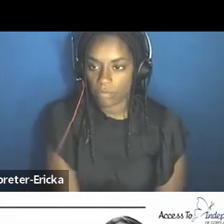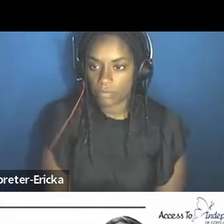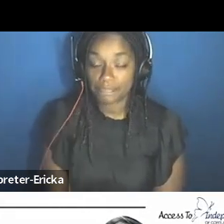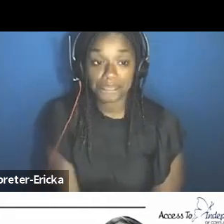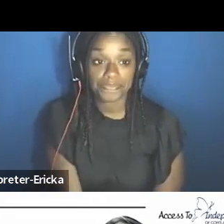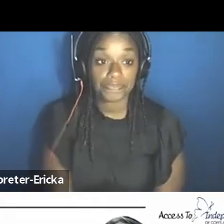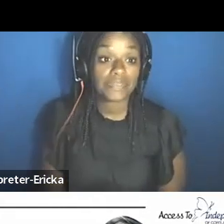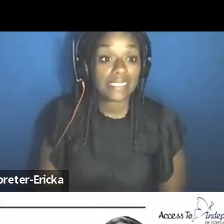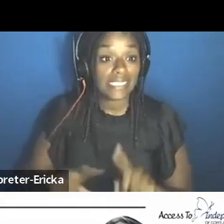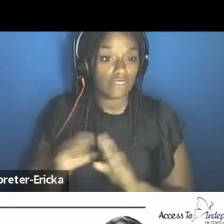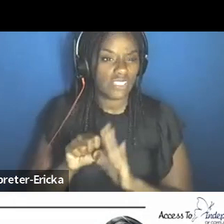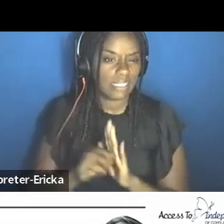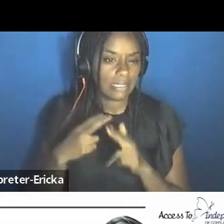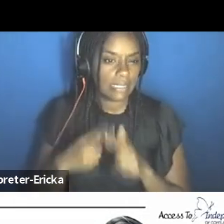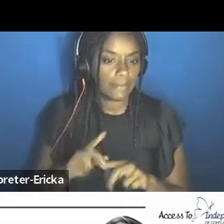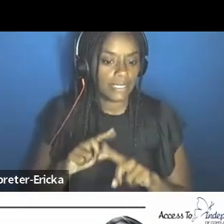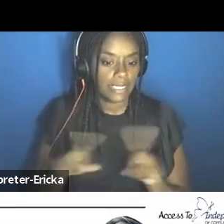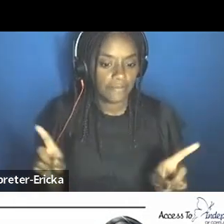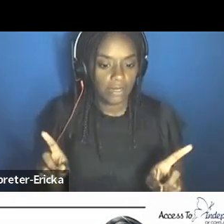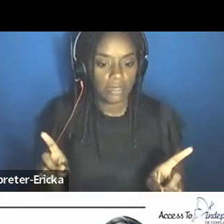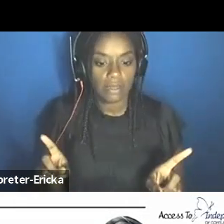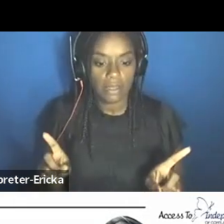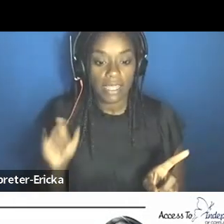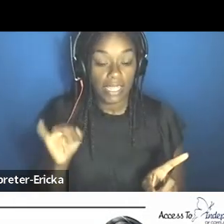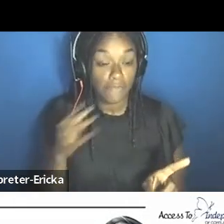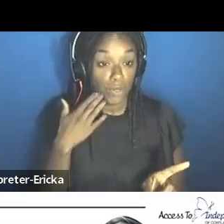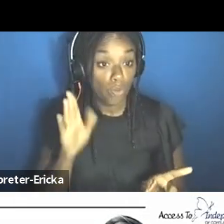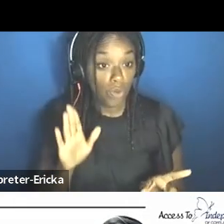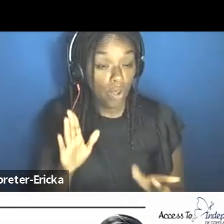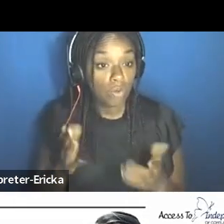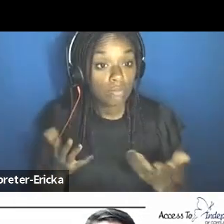different states, but if you're not familiar with that, what that is, call your local,